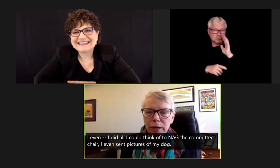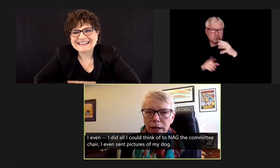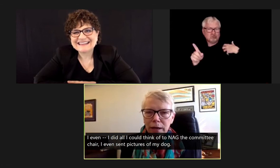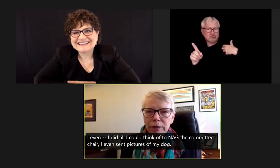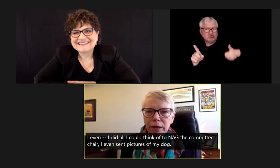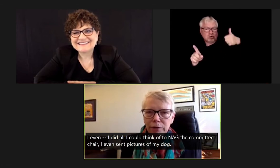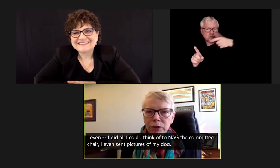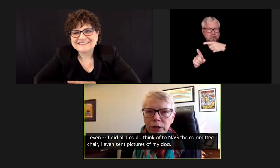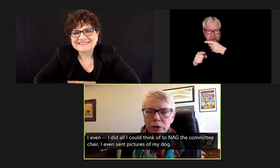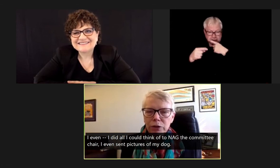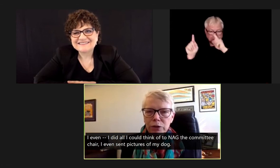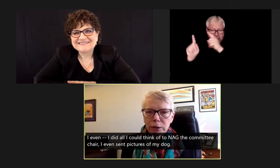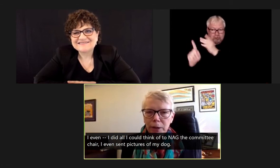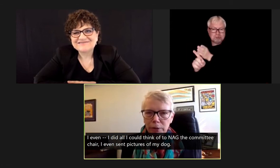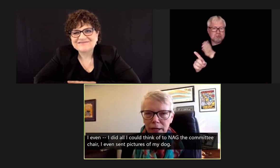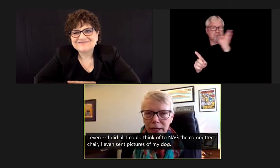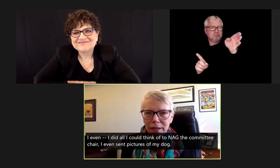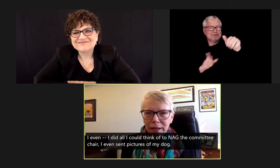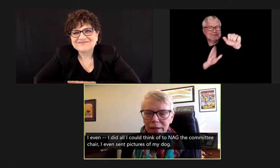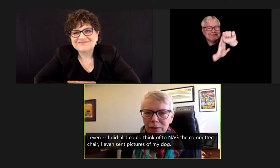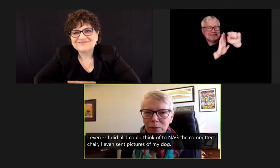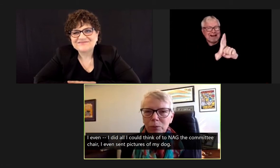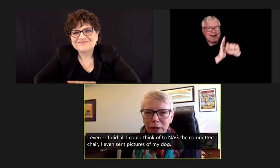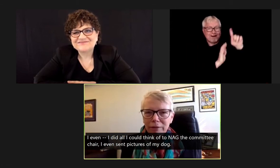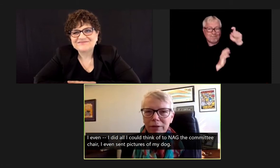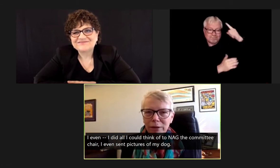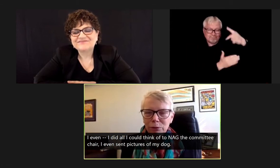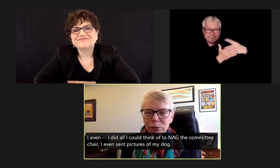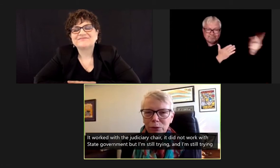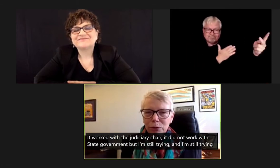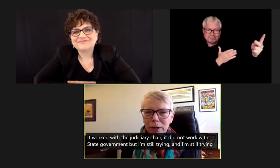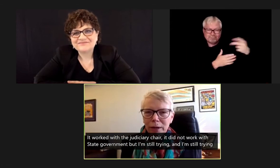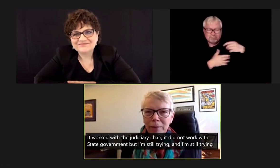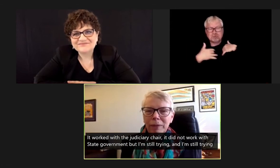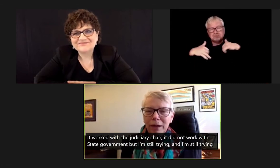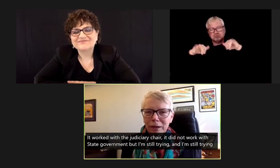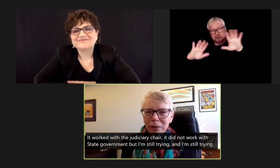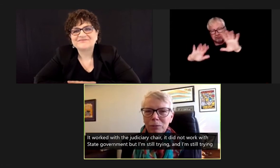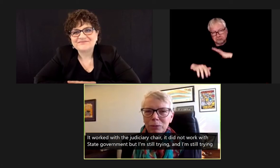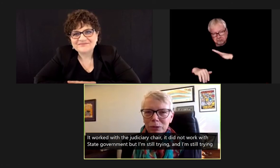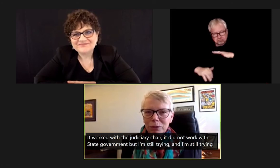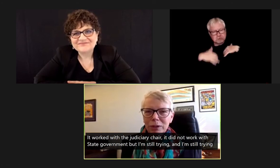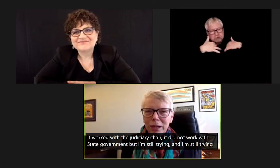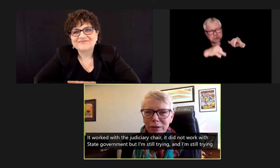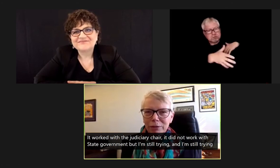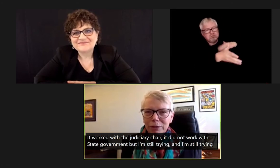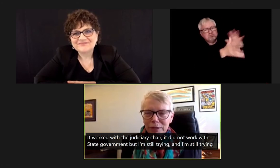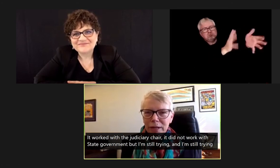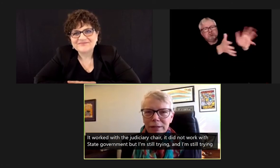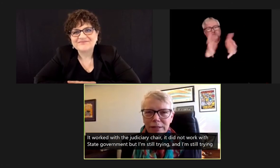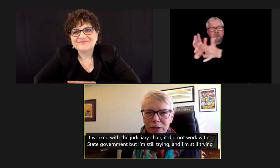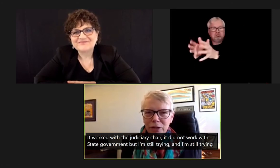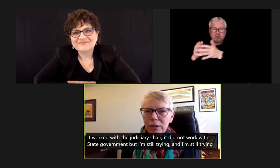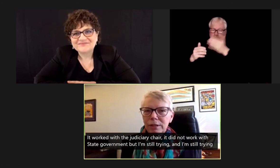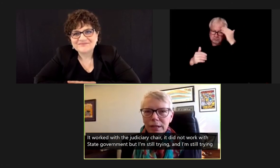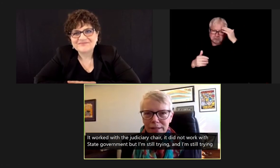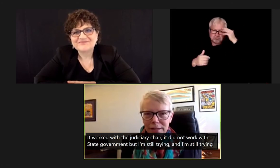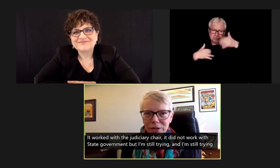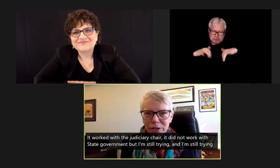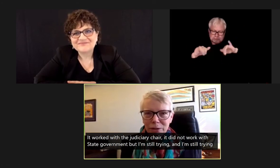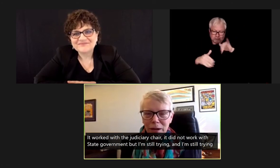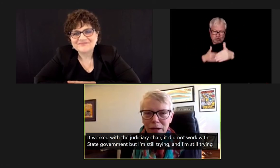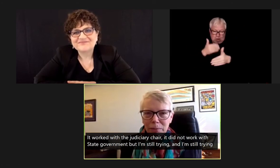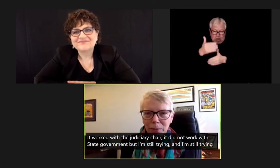still trying to have conversations about that, and we'll have that through soon enough. If it's next session, it's